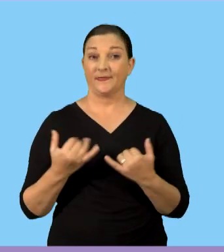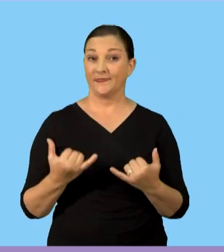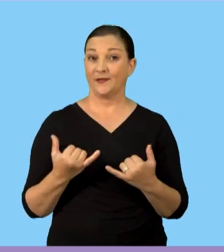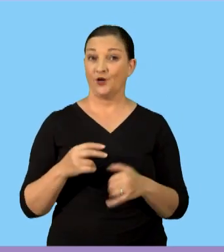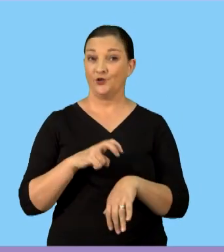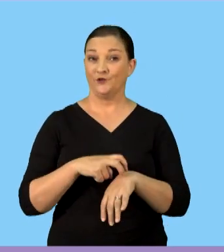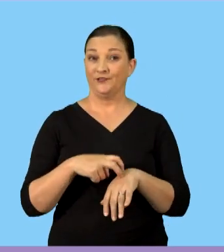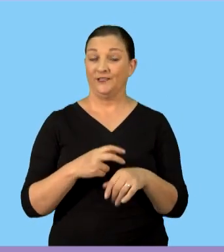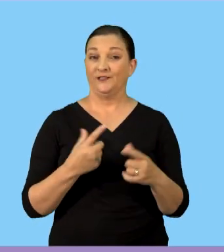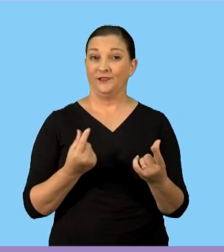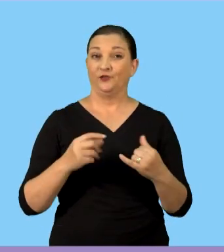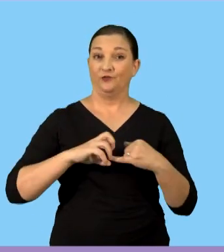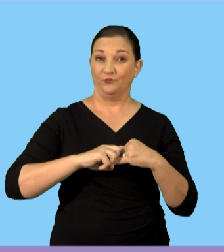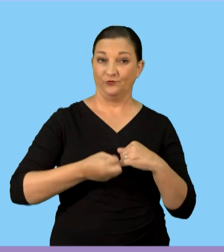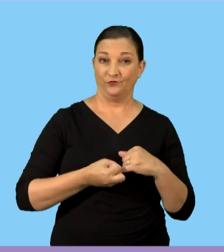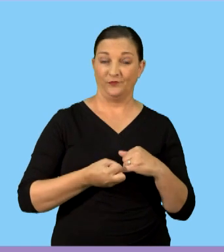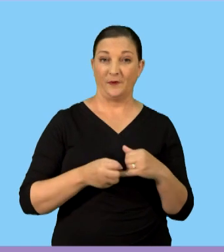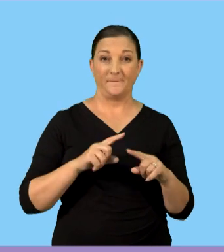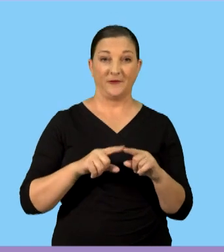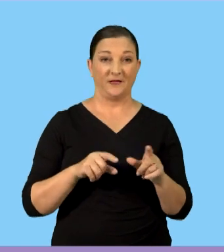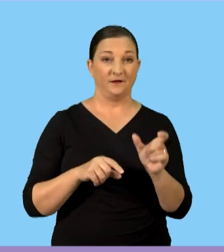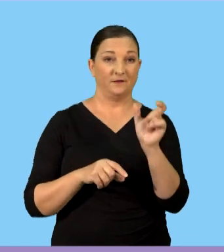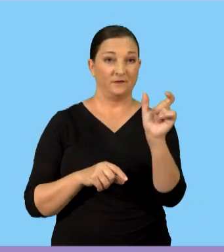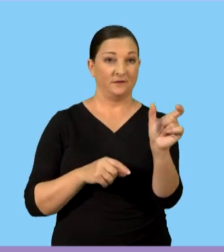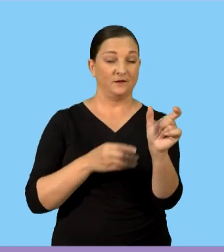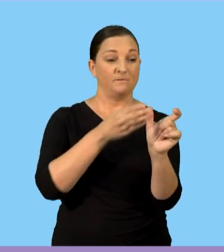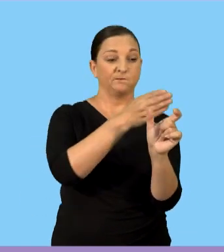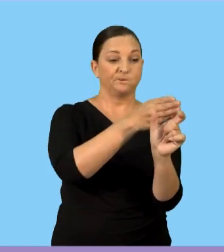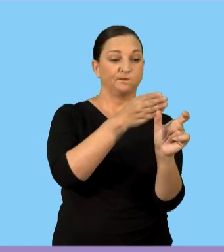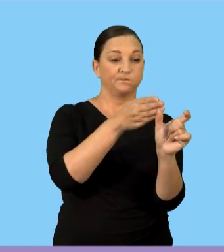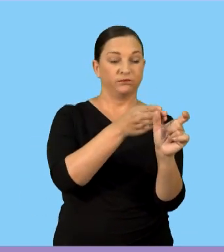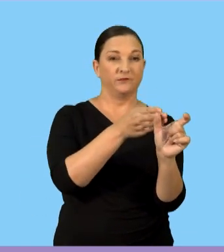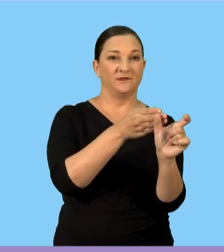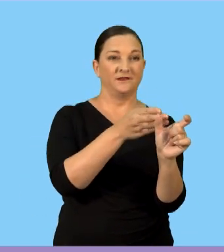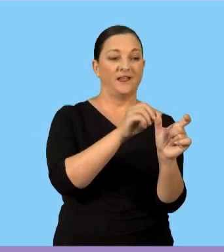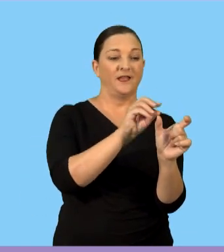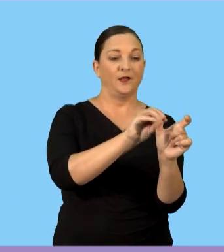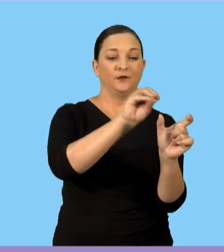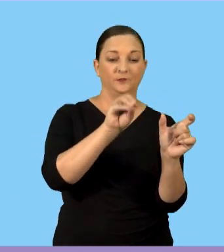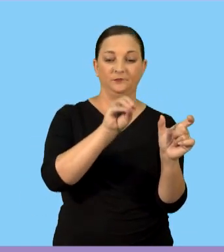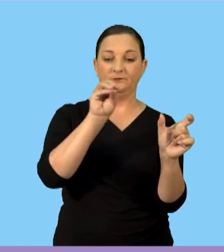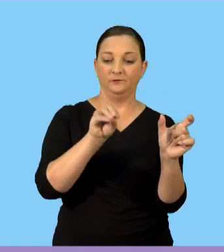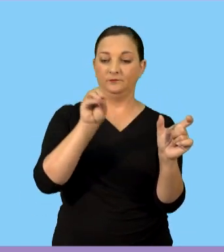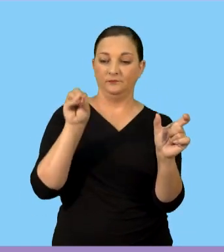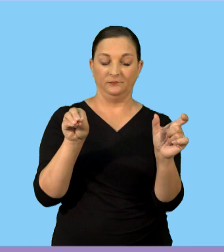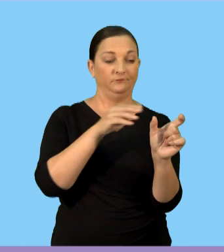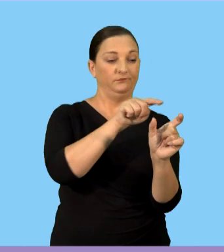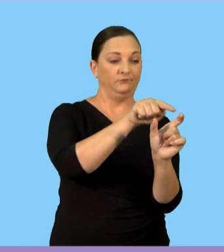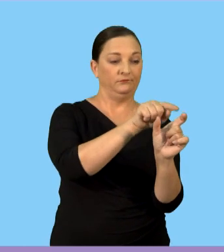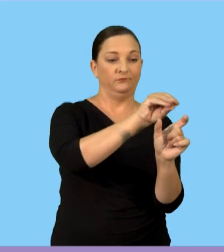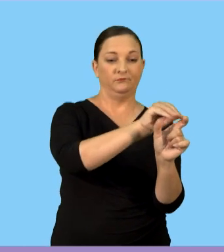terms, with an expression with three terms. A hint there, each term in the binomial